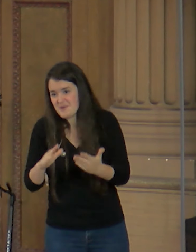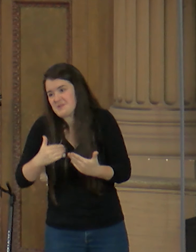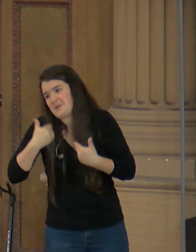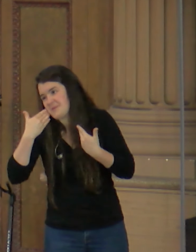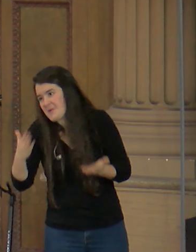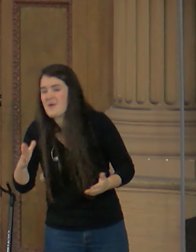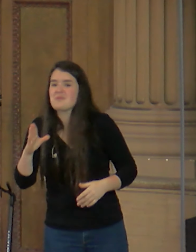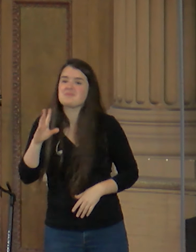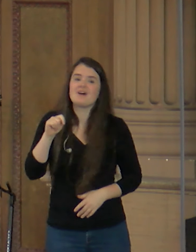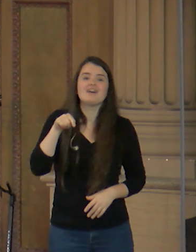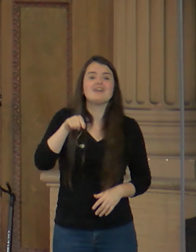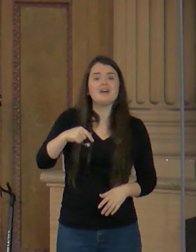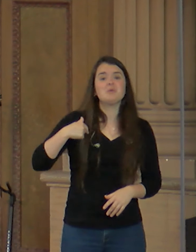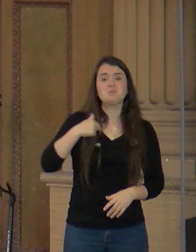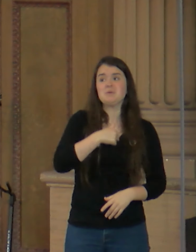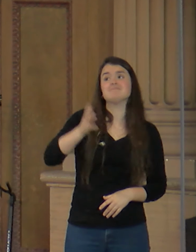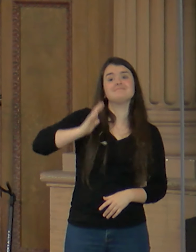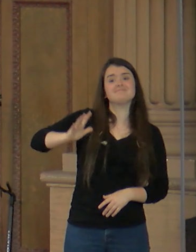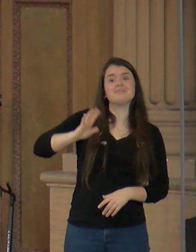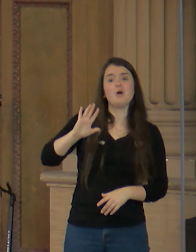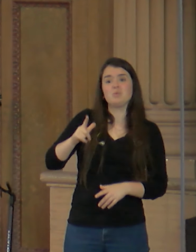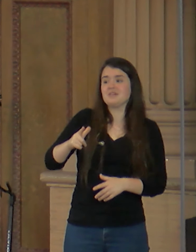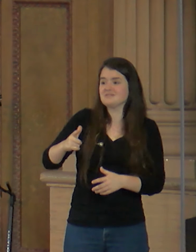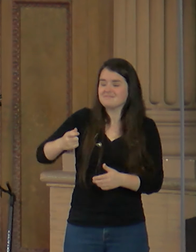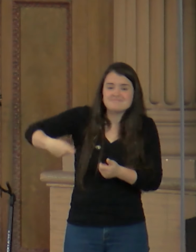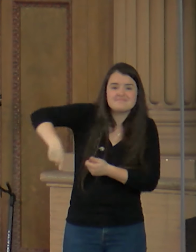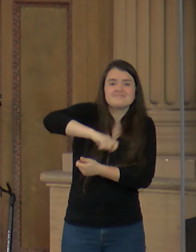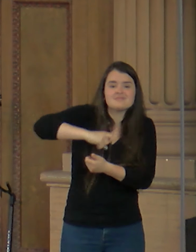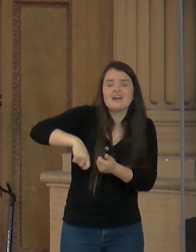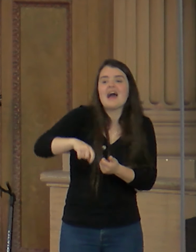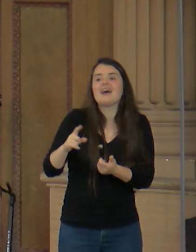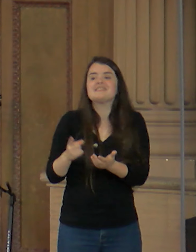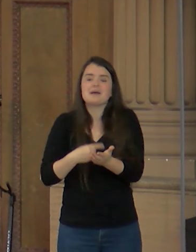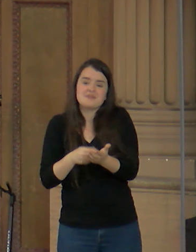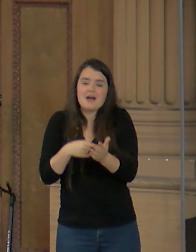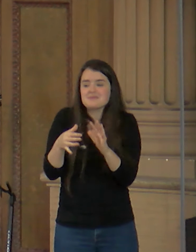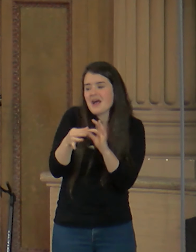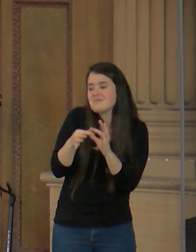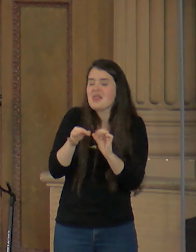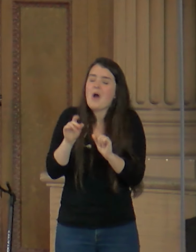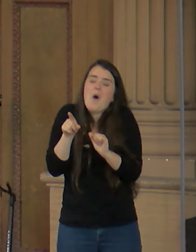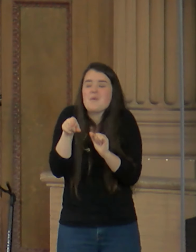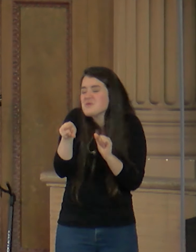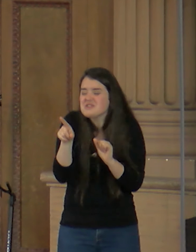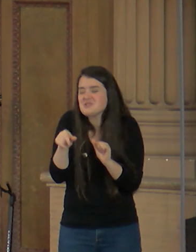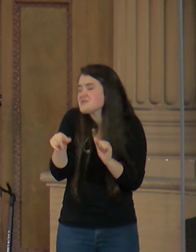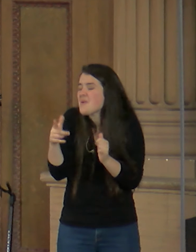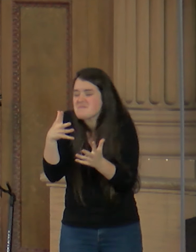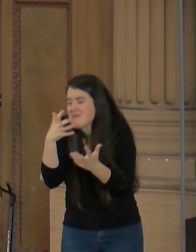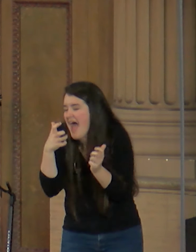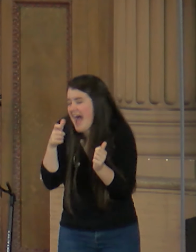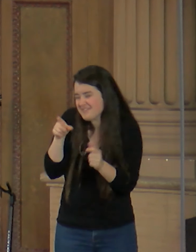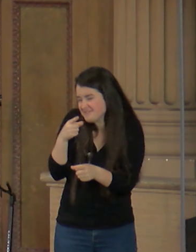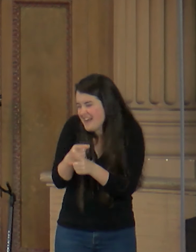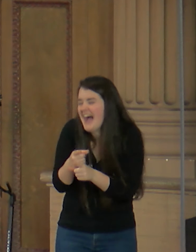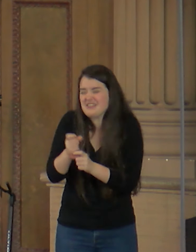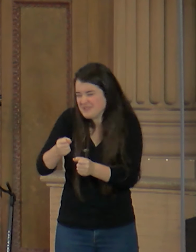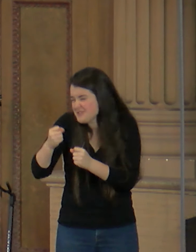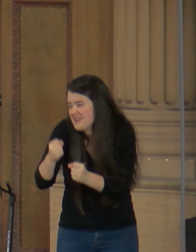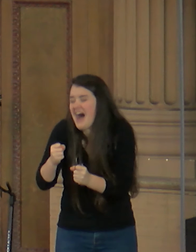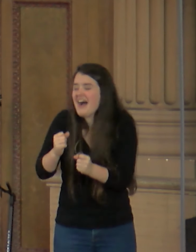and we would even engage in some pretty light parental mockery while we would do it sometimes, where it's like, "Oh, you're so mad. Oh, yeah, you're so strong and so